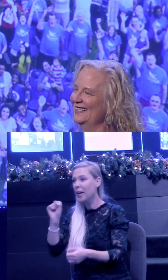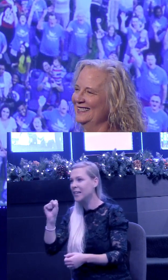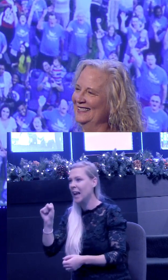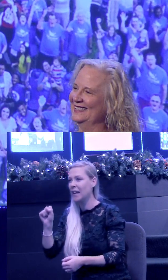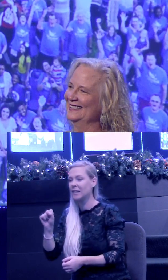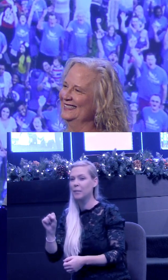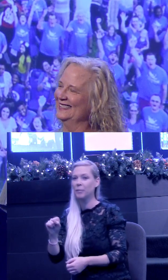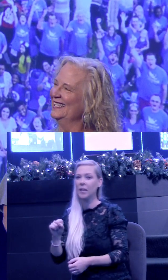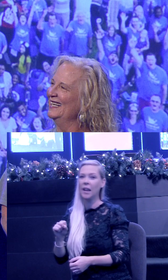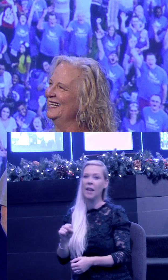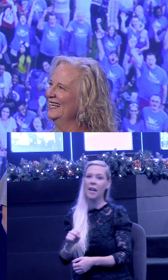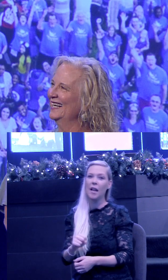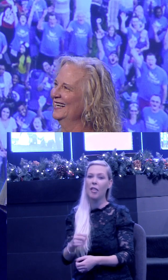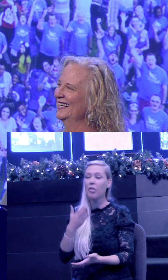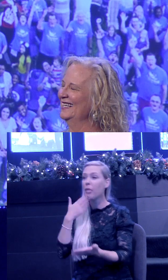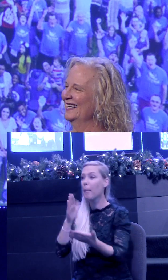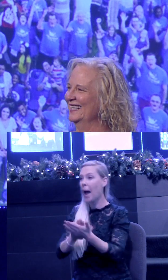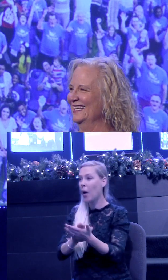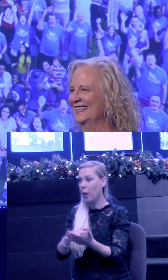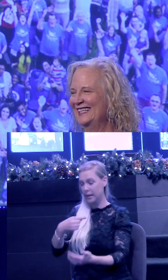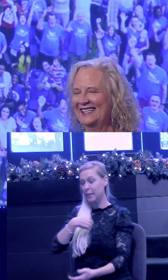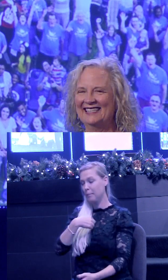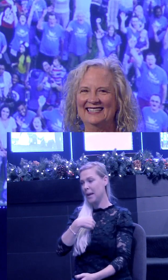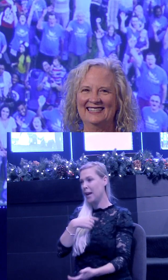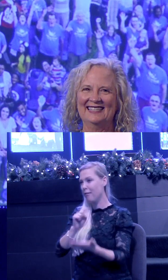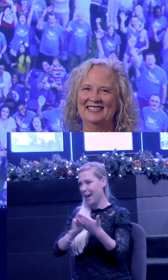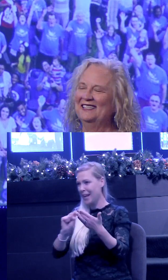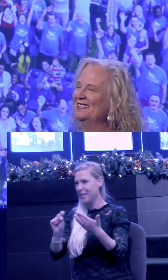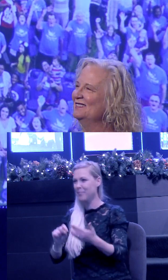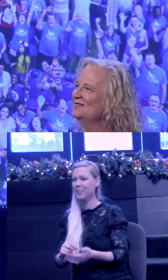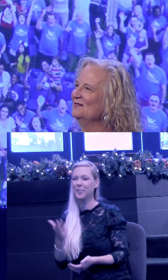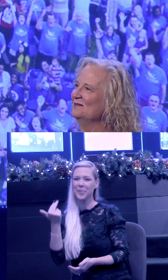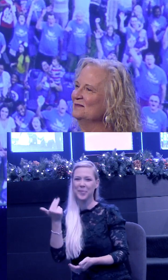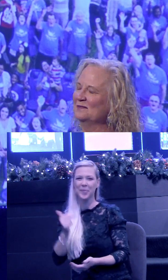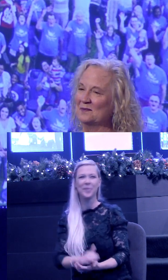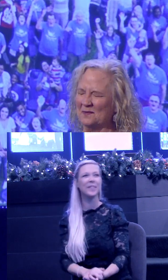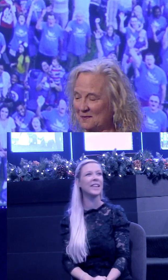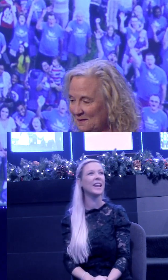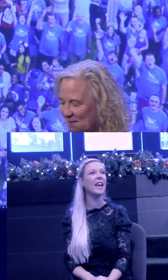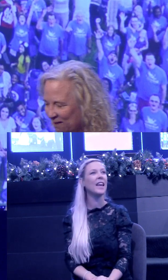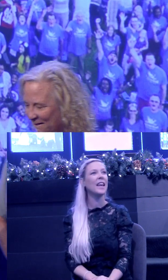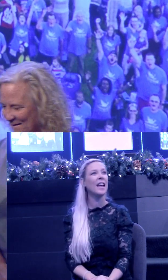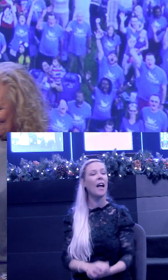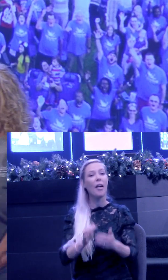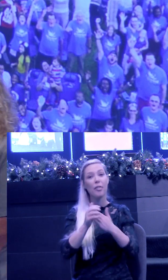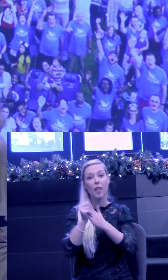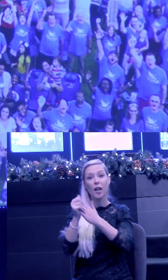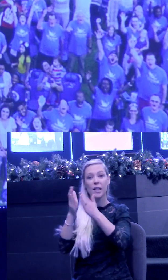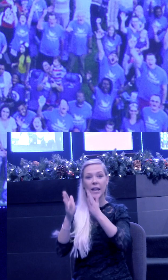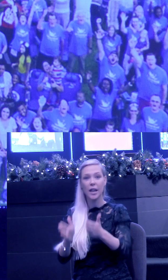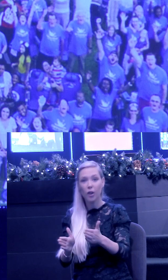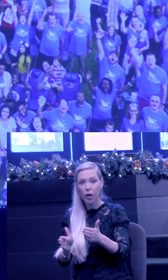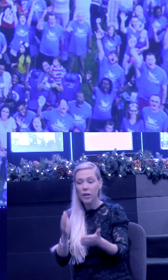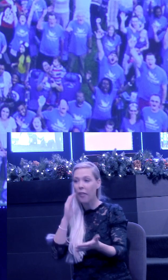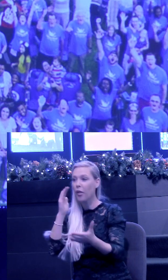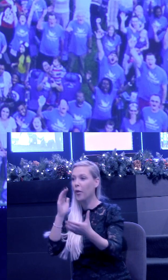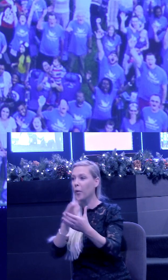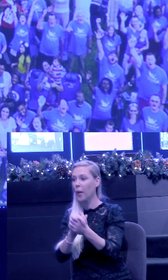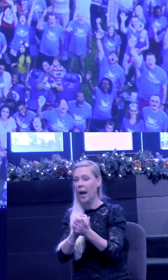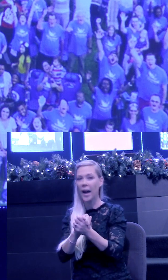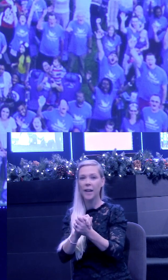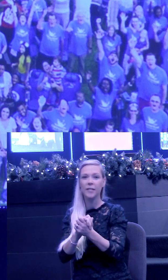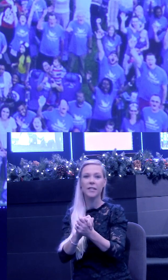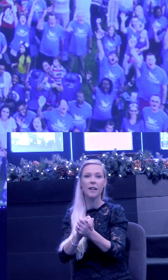or a dud, you know, that's, she's out of town and those are on me. So anyway, but anyway, we're going to go ahead and have the elders and their wives come out right now,